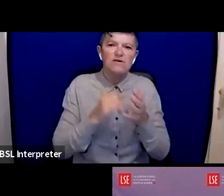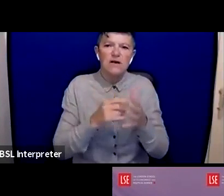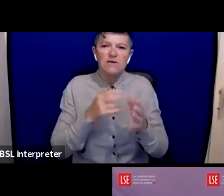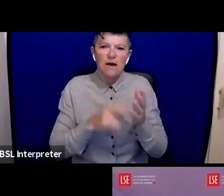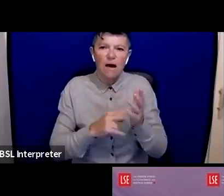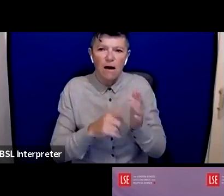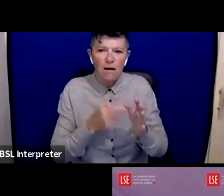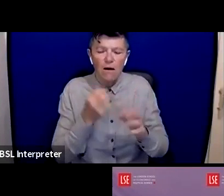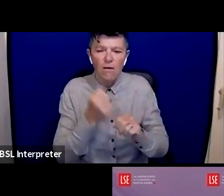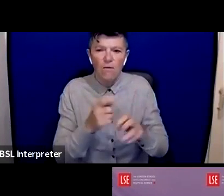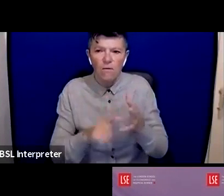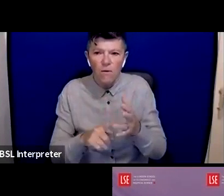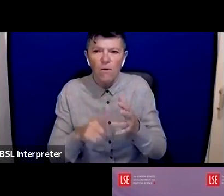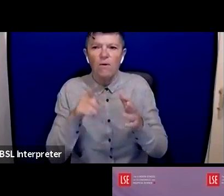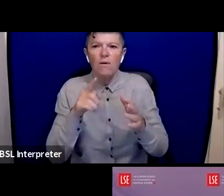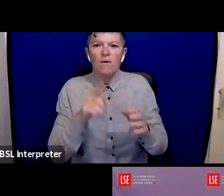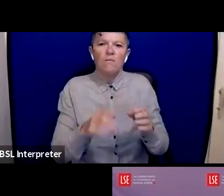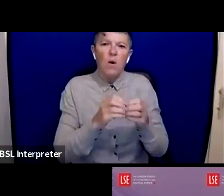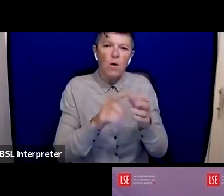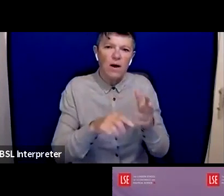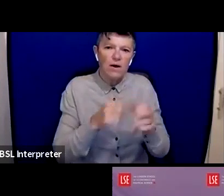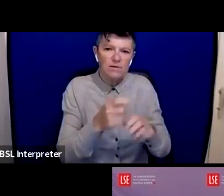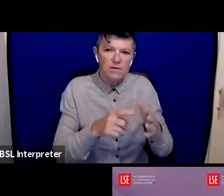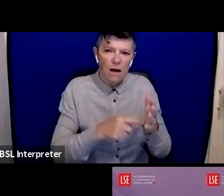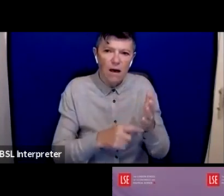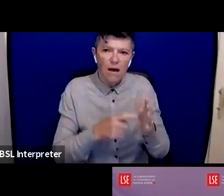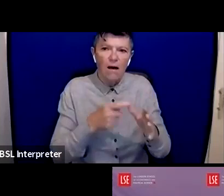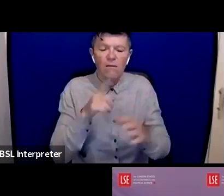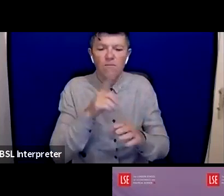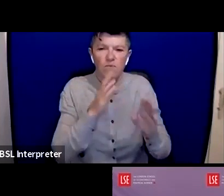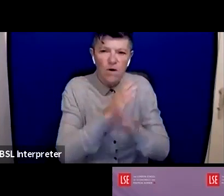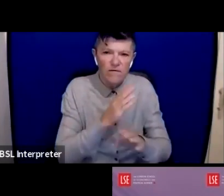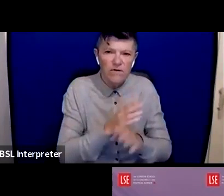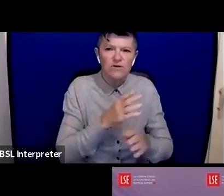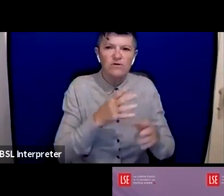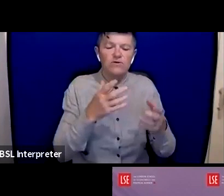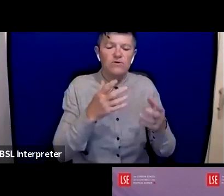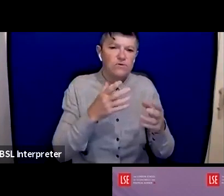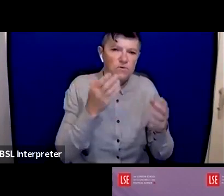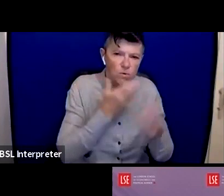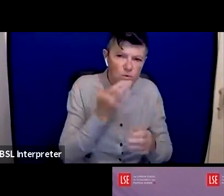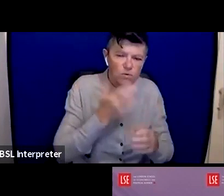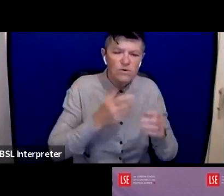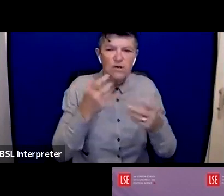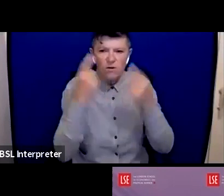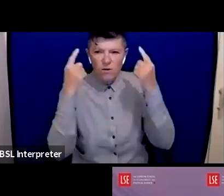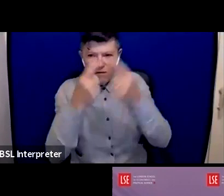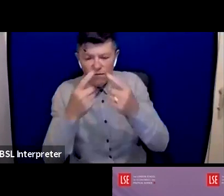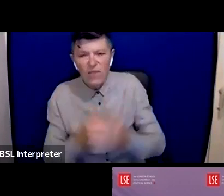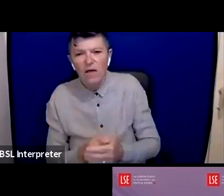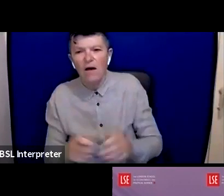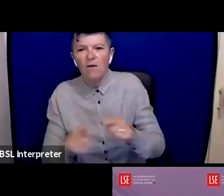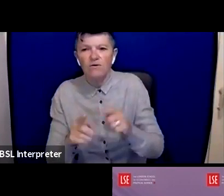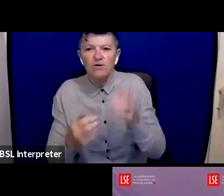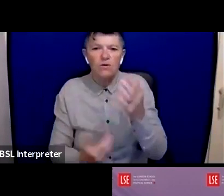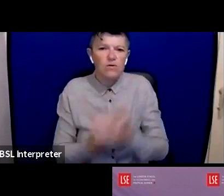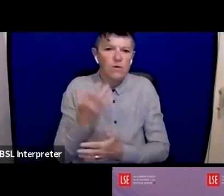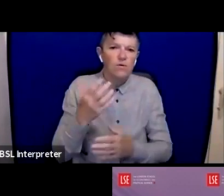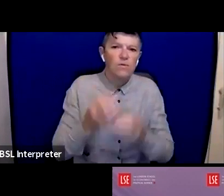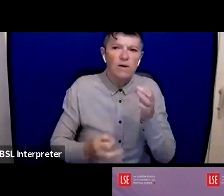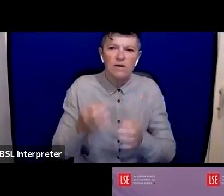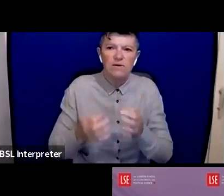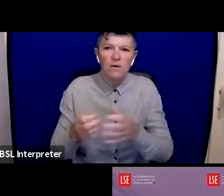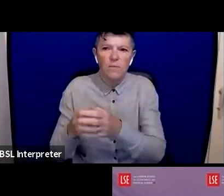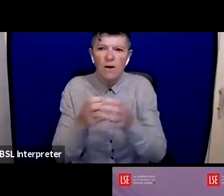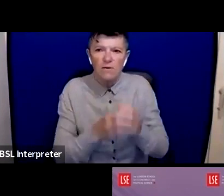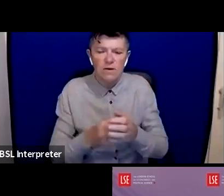private universities. We're seeing a fragmentation of political power through the growth of new political parties and movements. Much of this